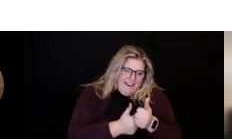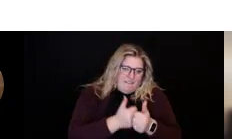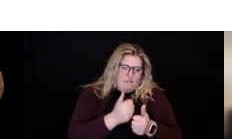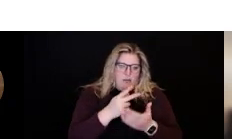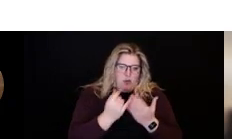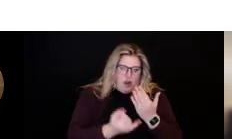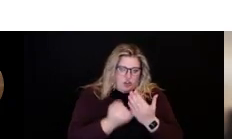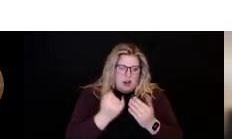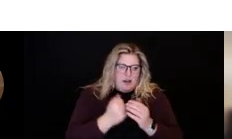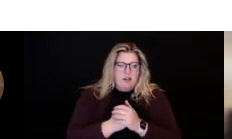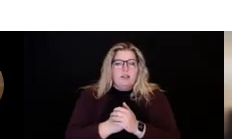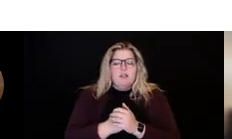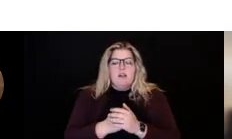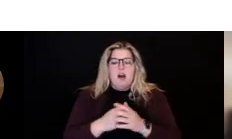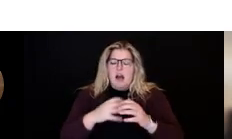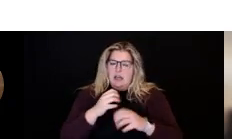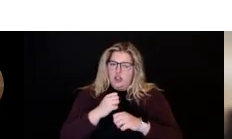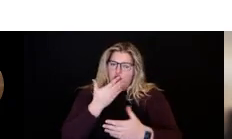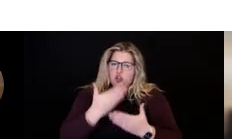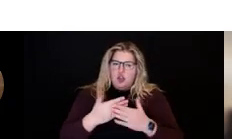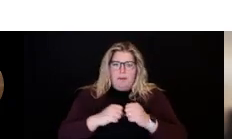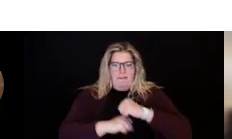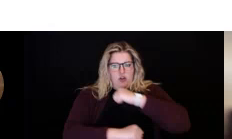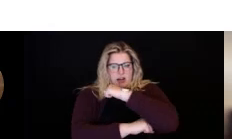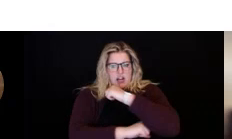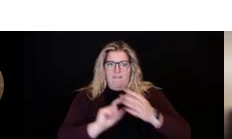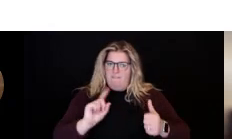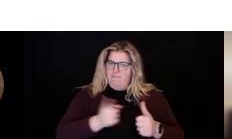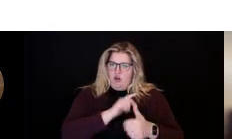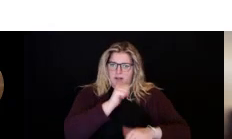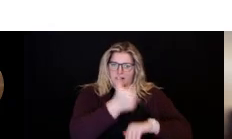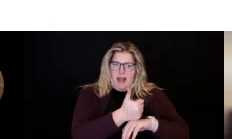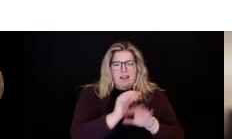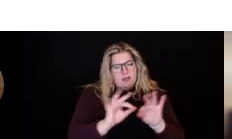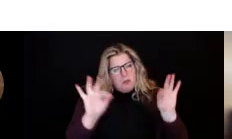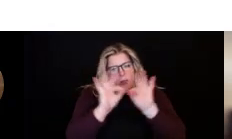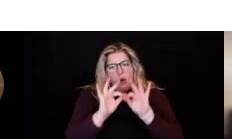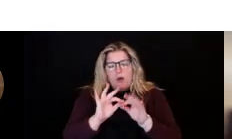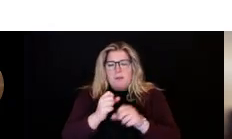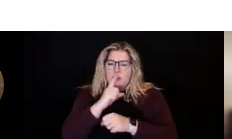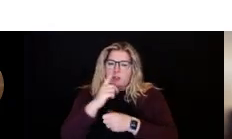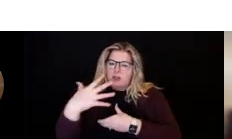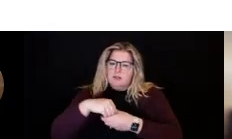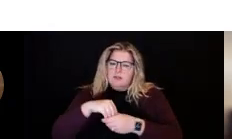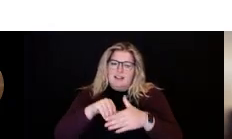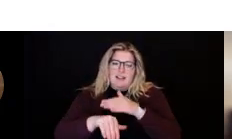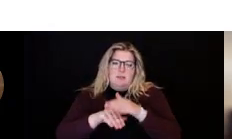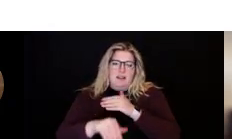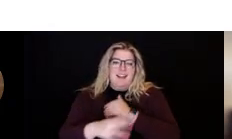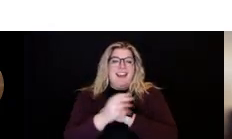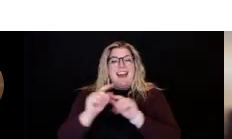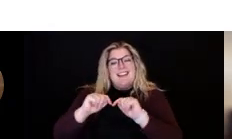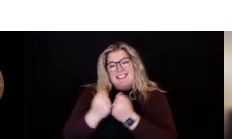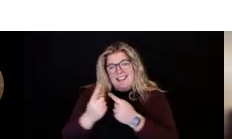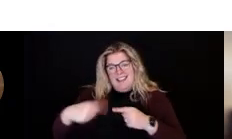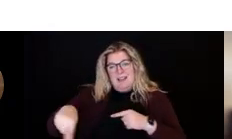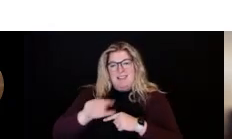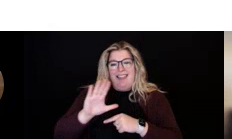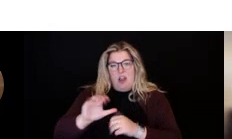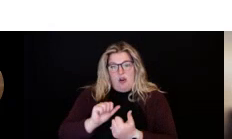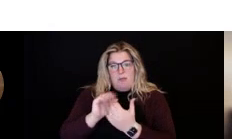have a solid foundation that incorporates accessibility into training and process, and teams should take a proactive approach to raise